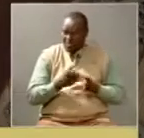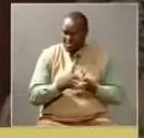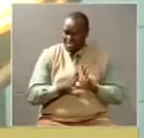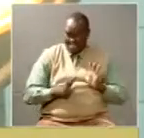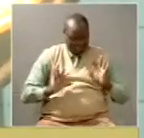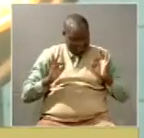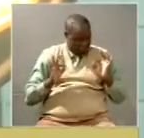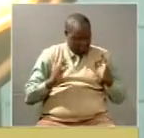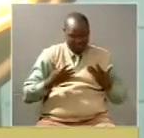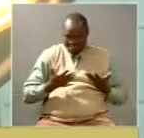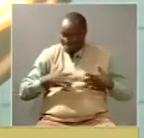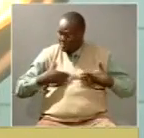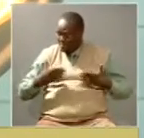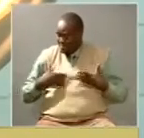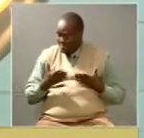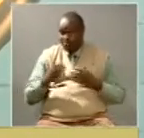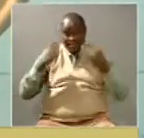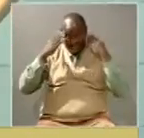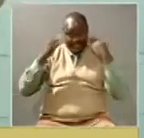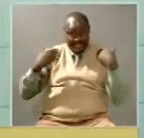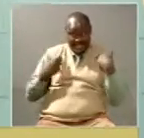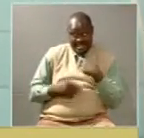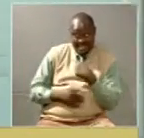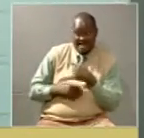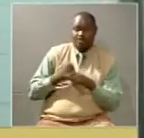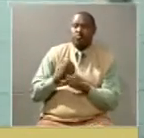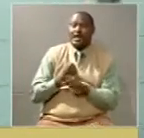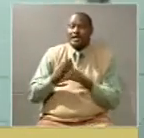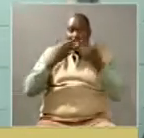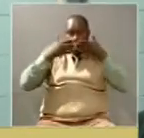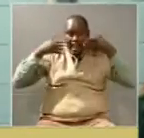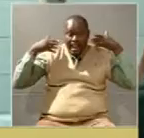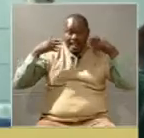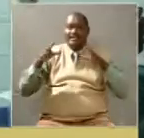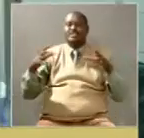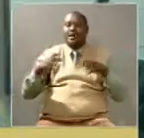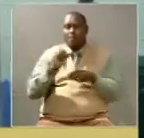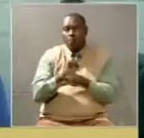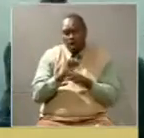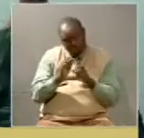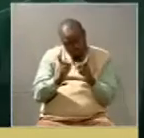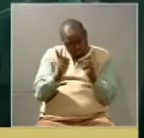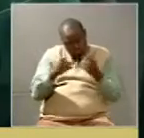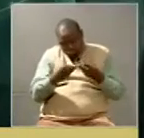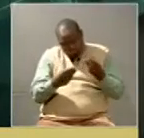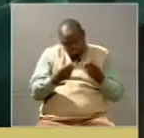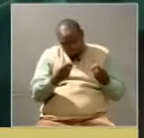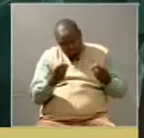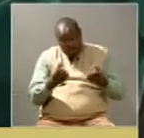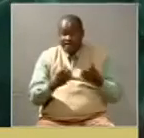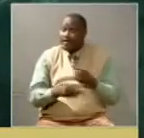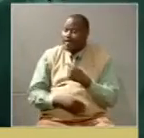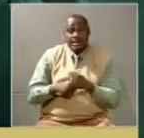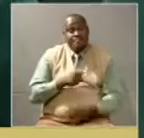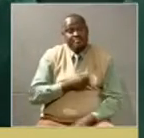wet. Sister Dr. Nalubega Florence was among the team of gynecologists that worked on Joyce. The mothers have